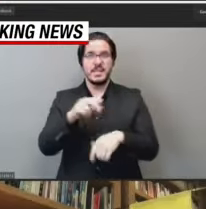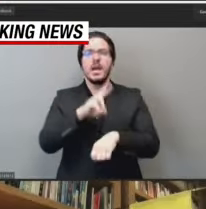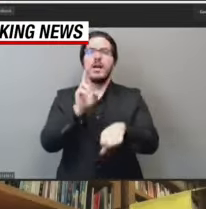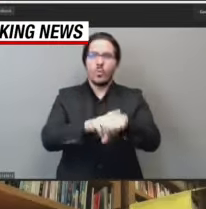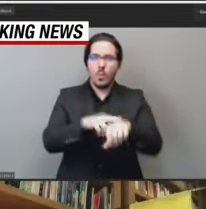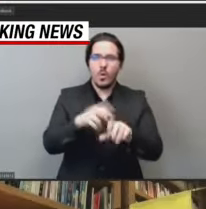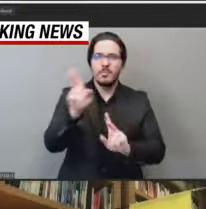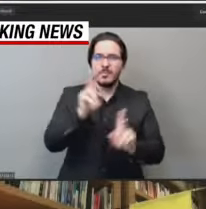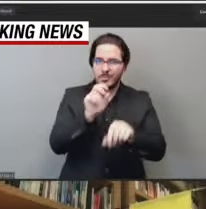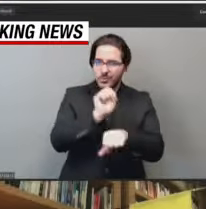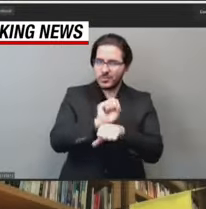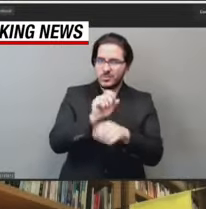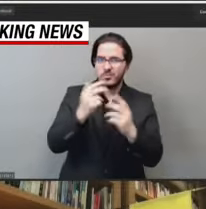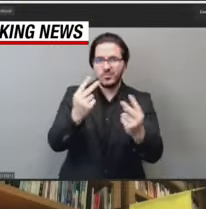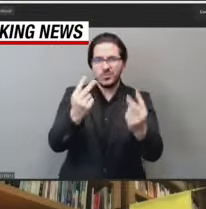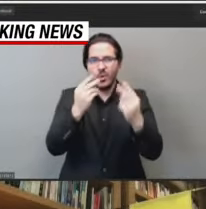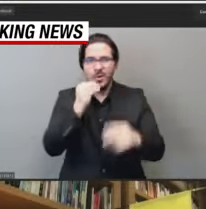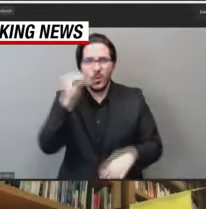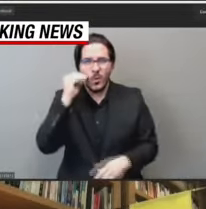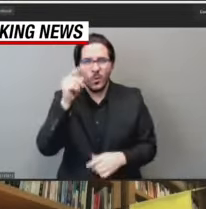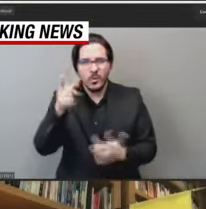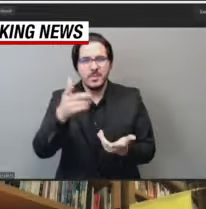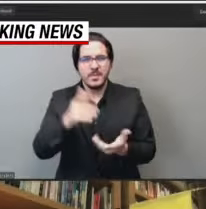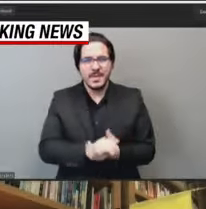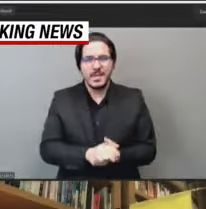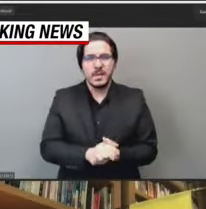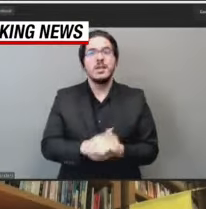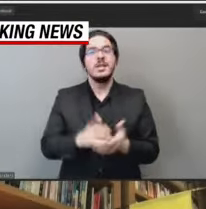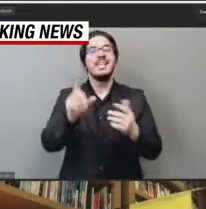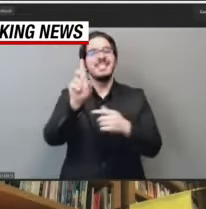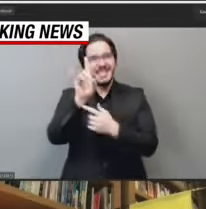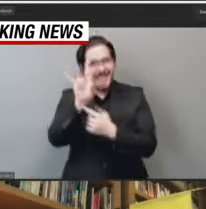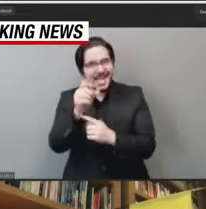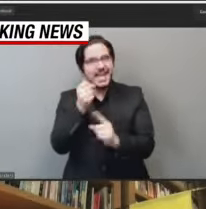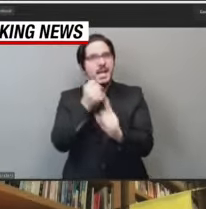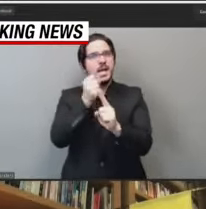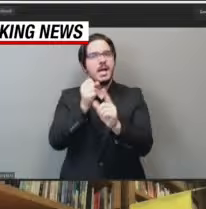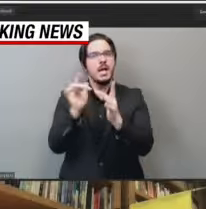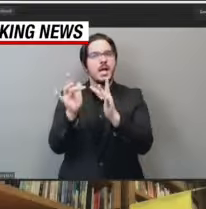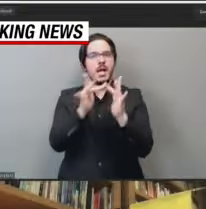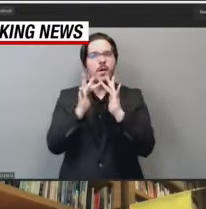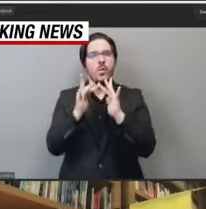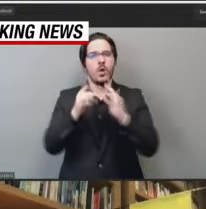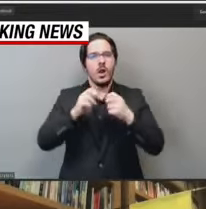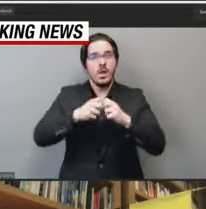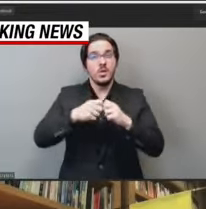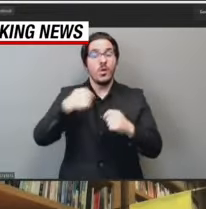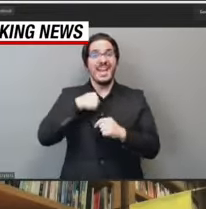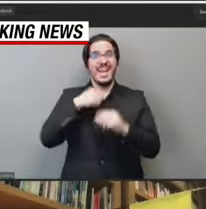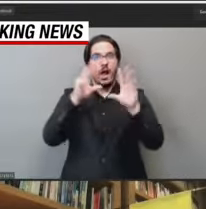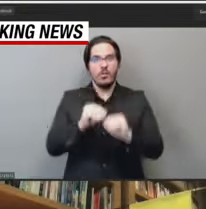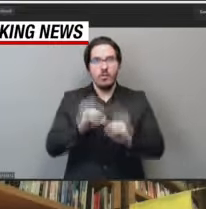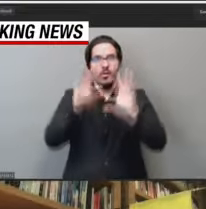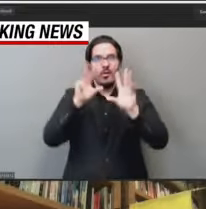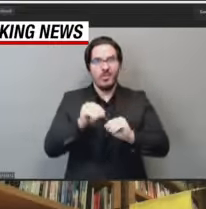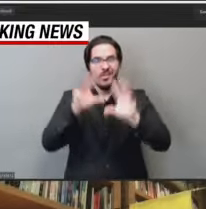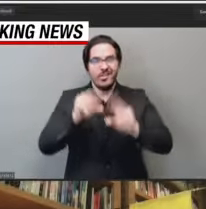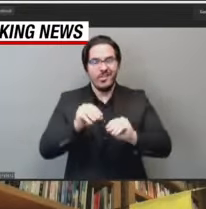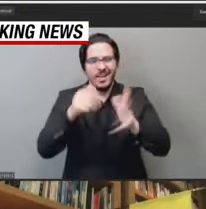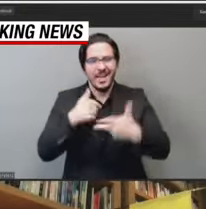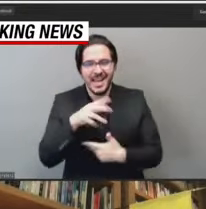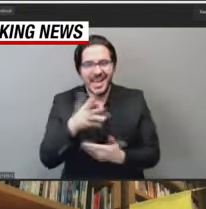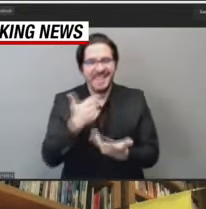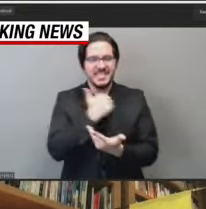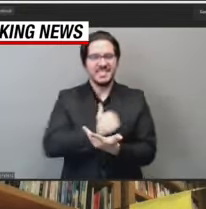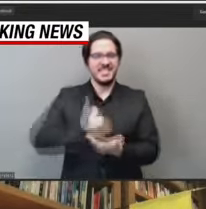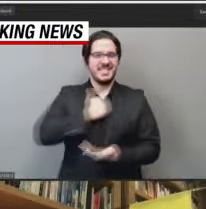press, we've had some network issues here, so I've been on and off this presentation. I